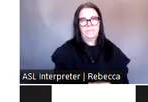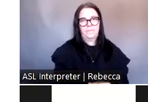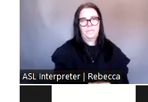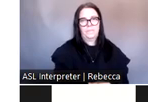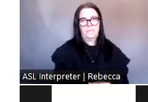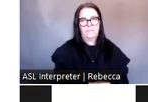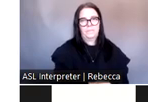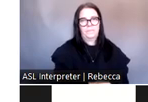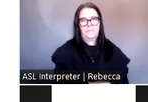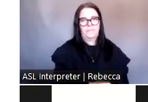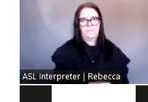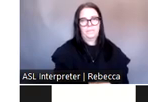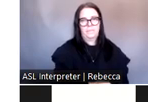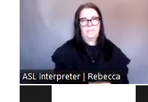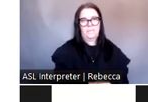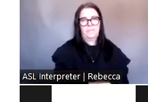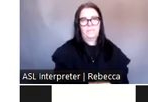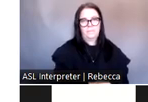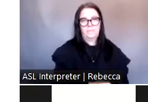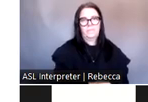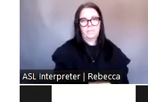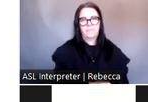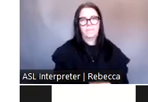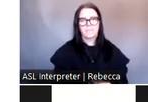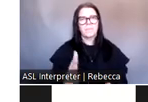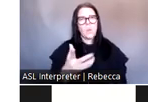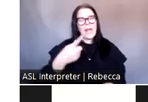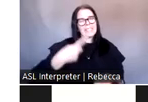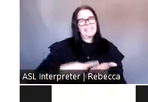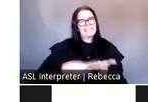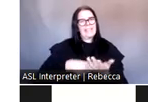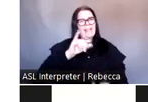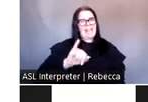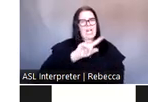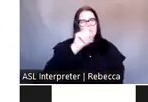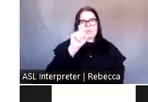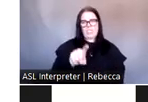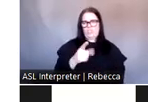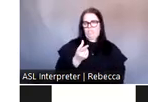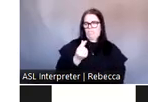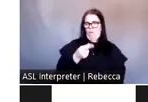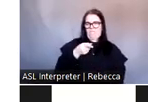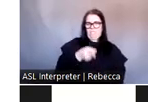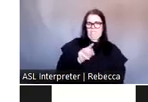So let's delve into this really big, somewhat open-ended question about what is a micro-credential.